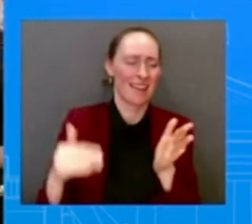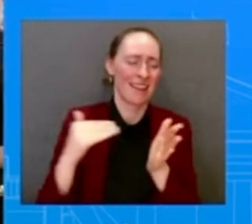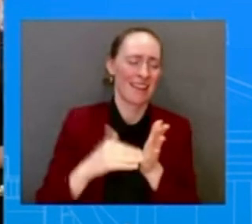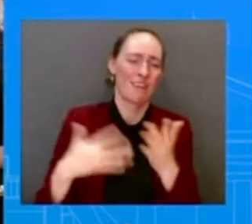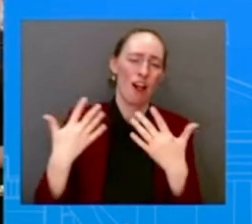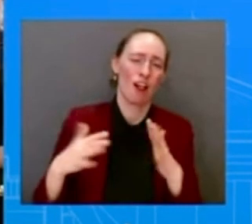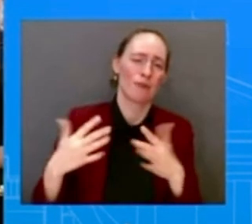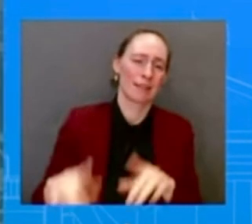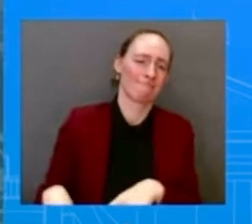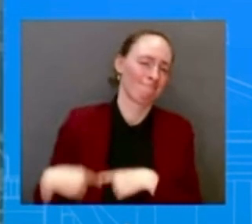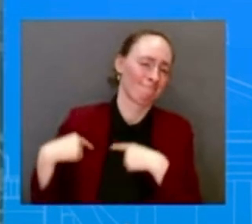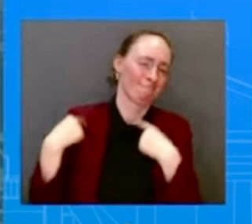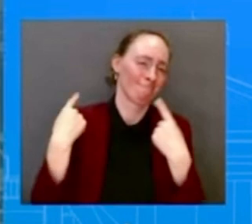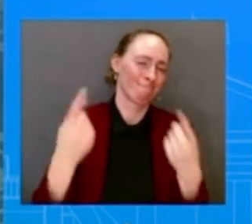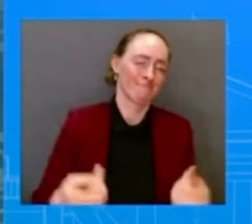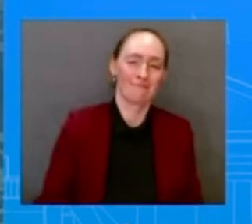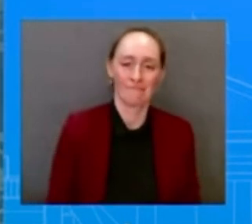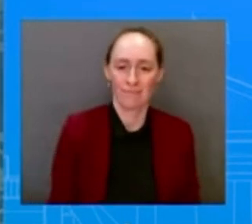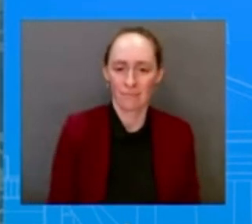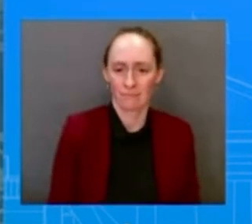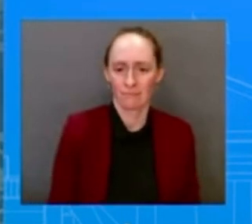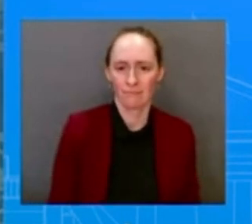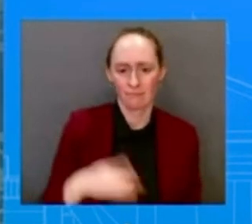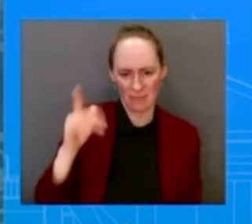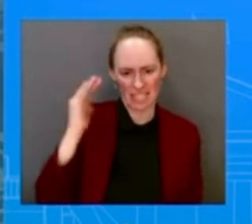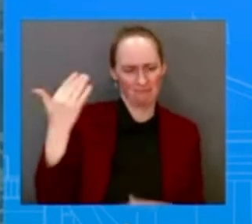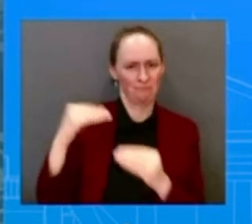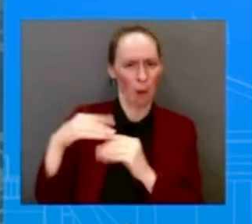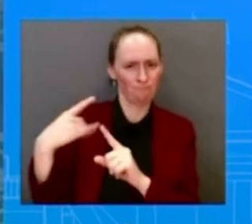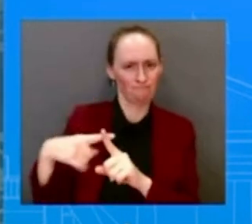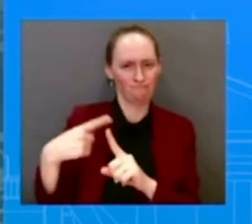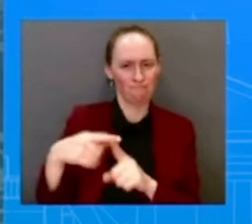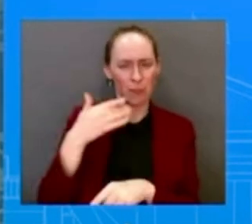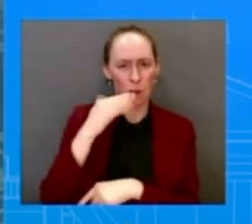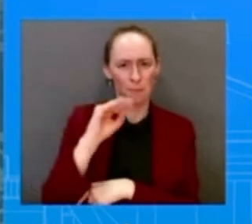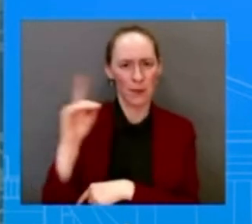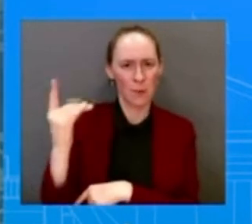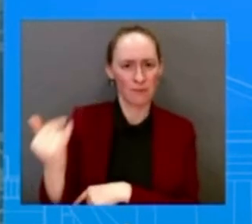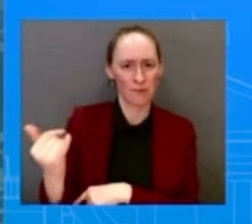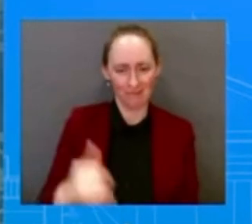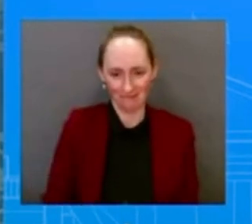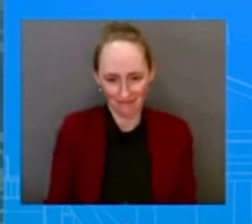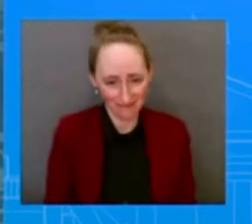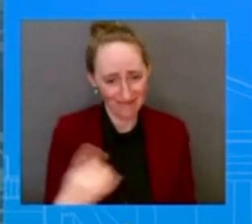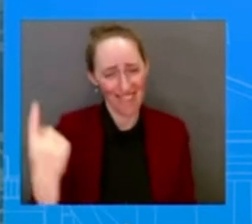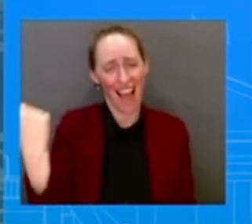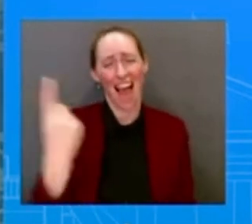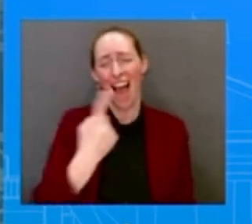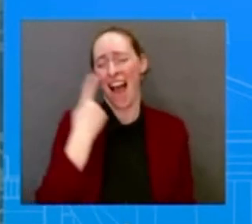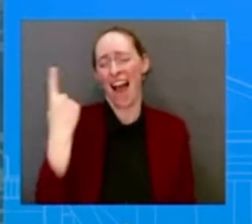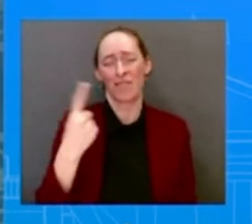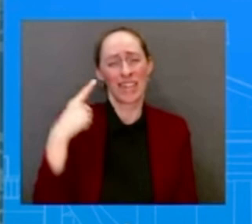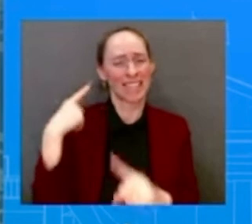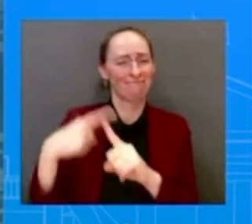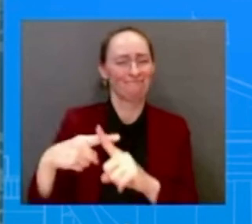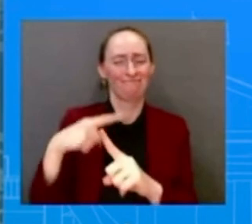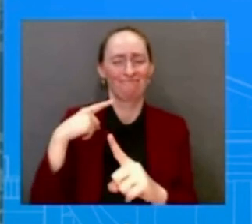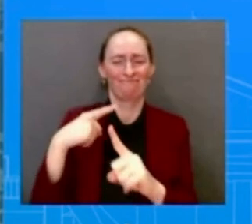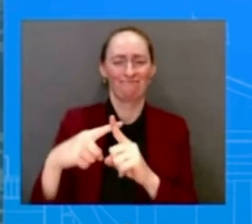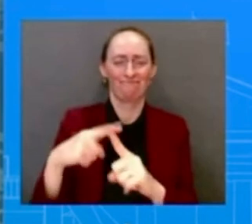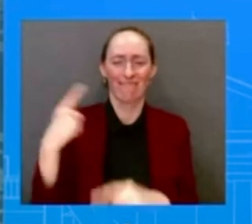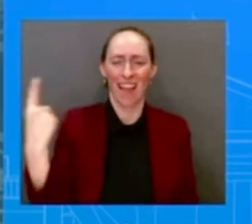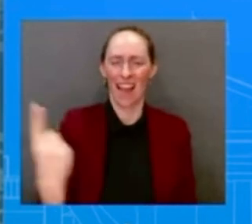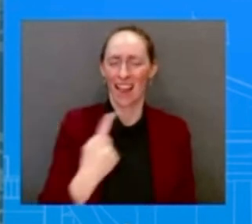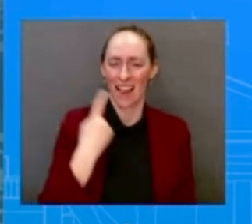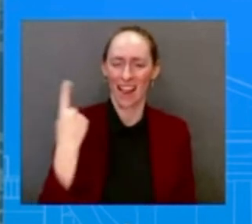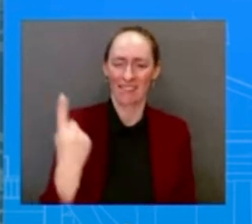why. This is a president who's always optimistic. This is a president who believes in optimism. As you know, he says it many times